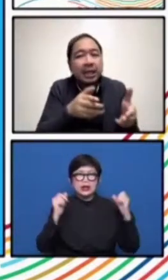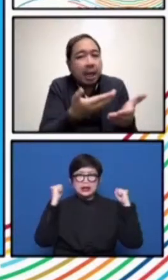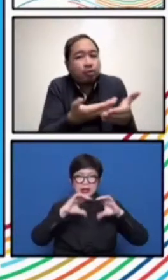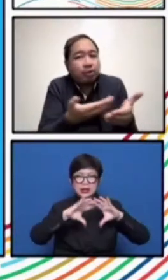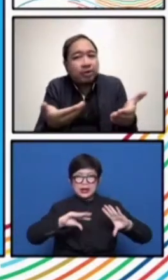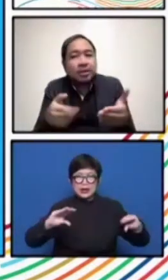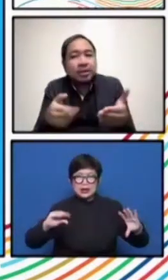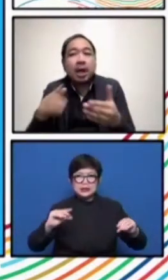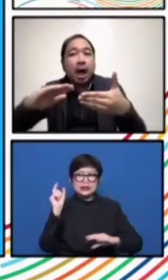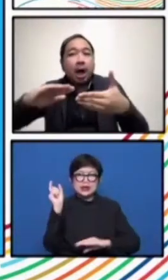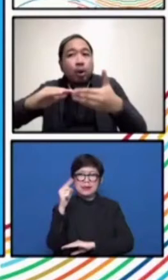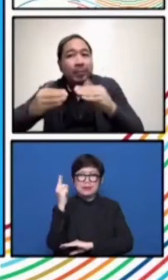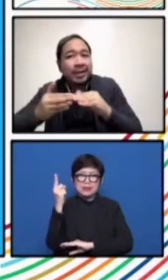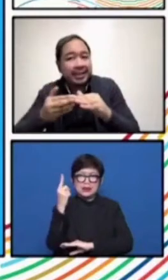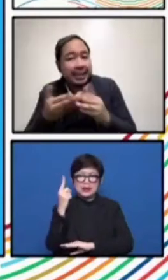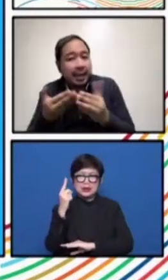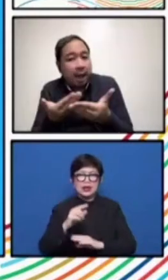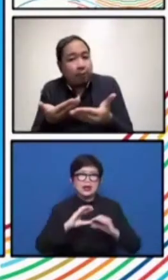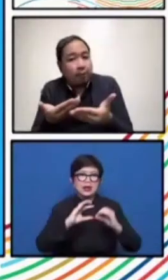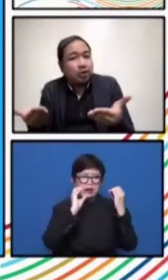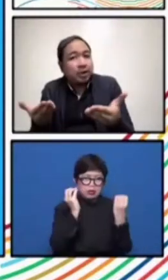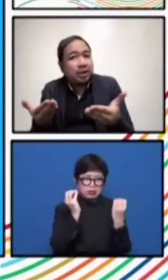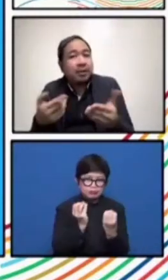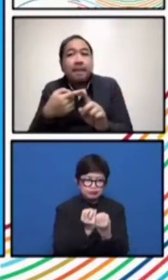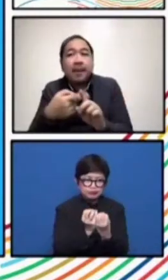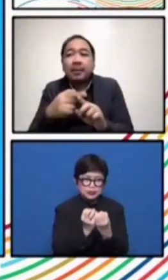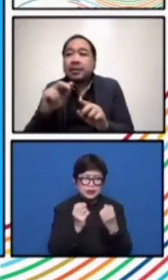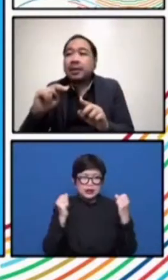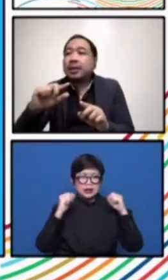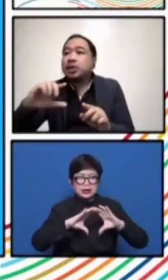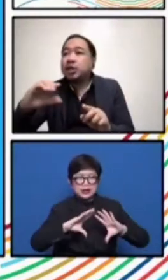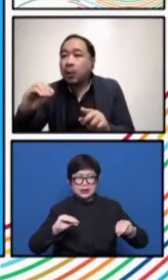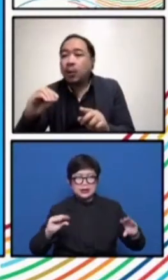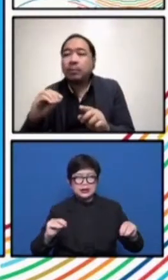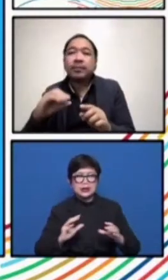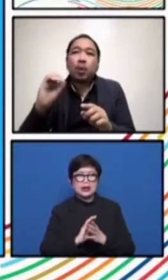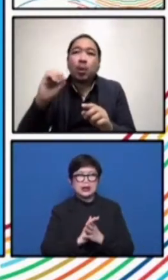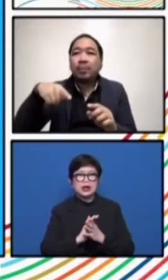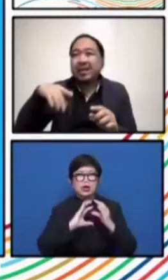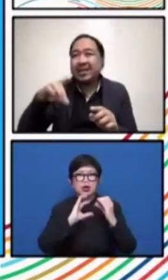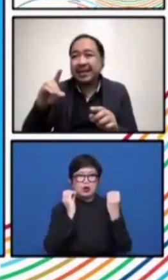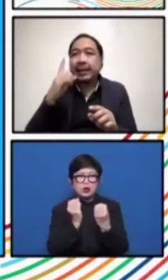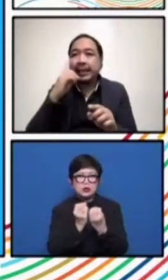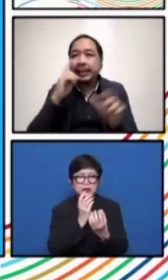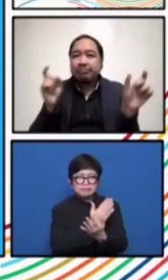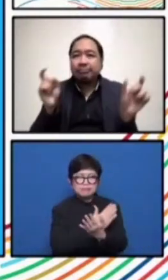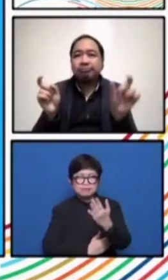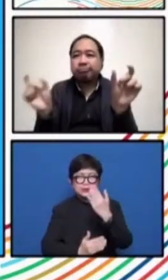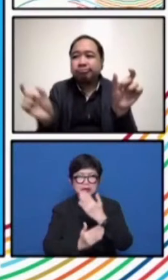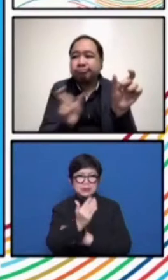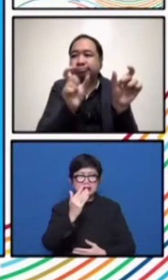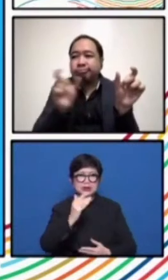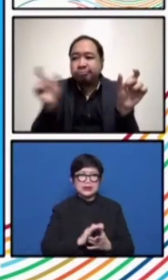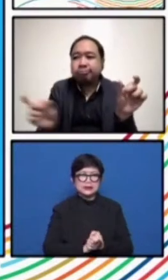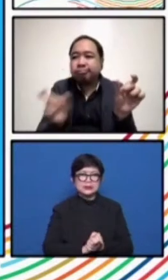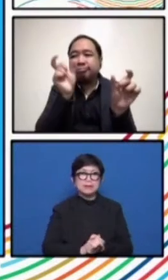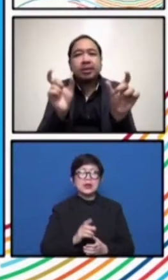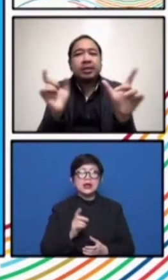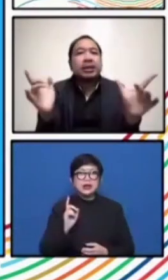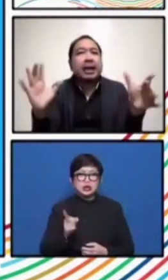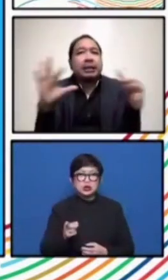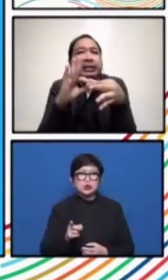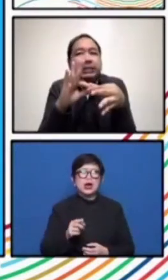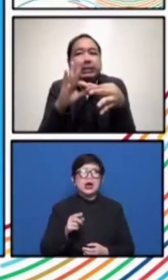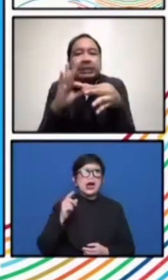and ngos and opds is the equation I think it's the equation that each country need need to